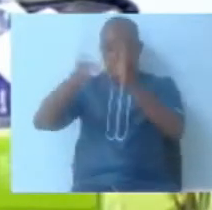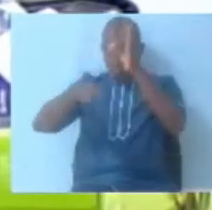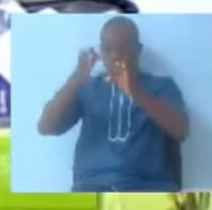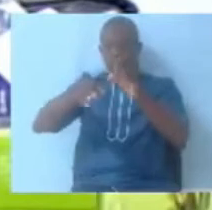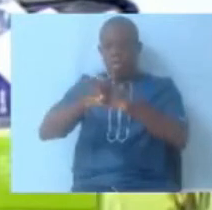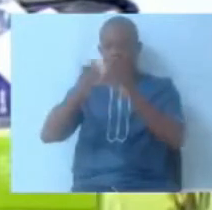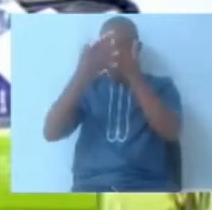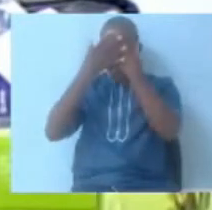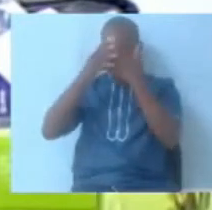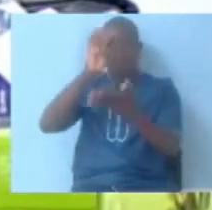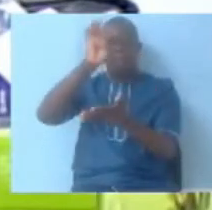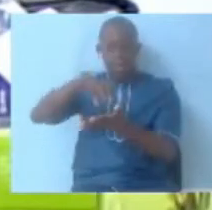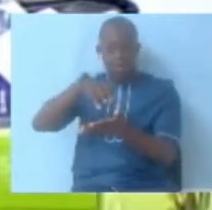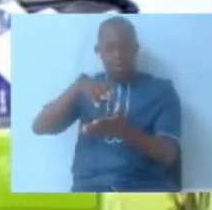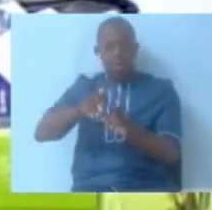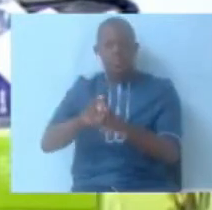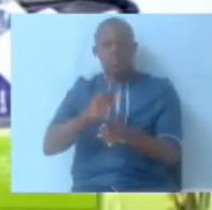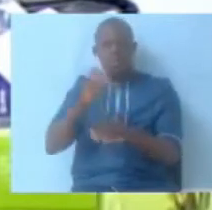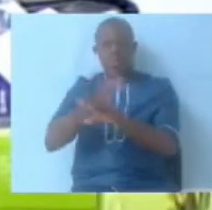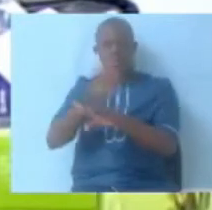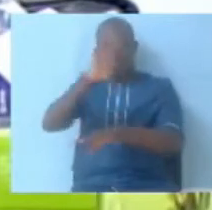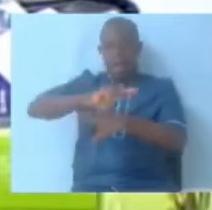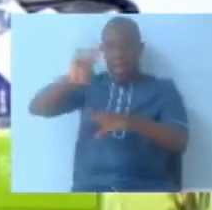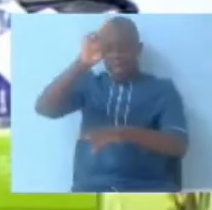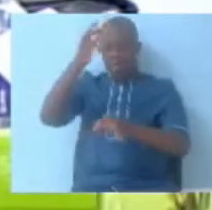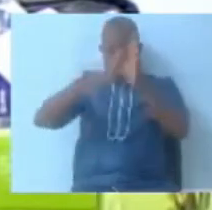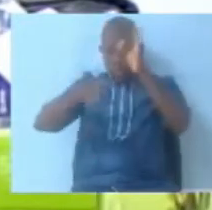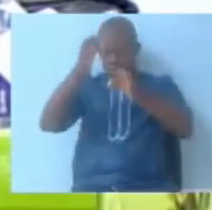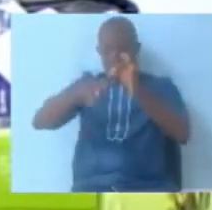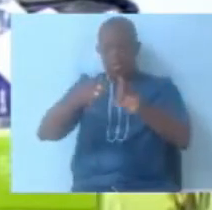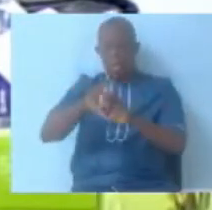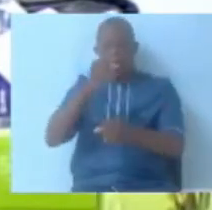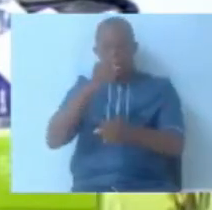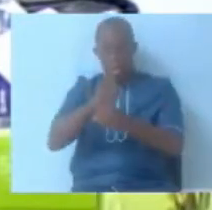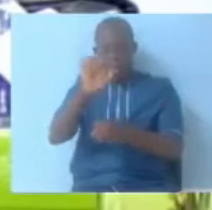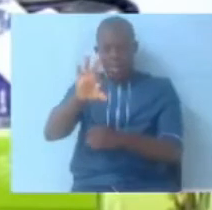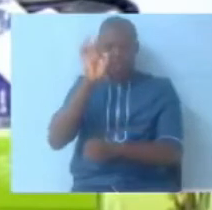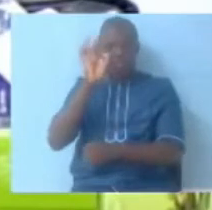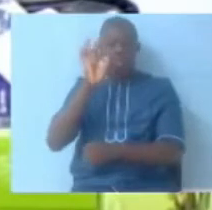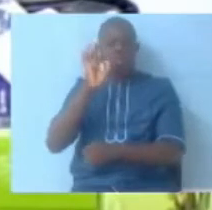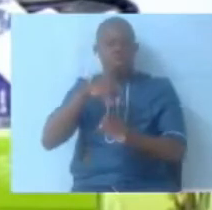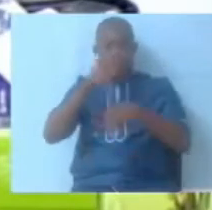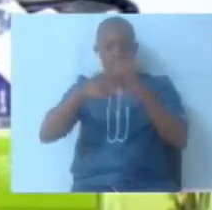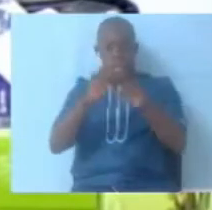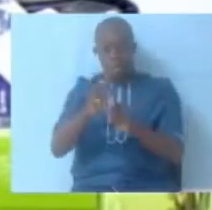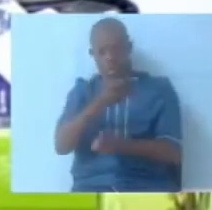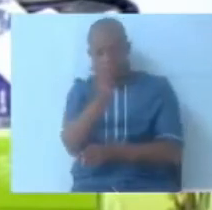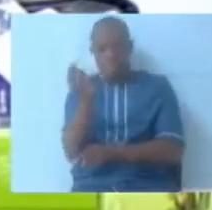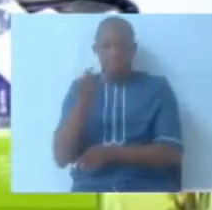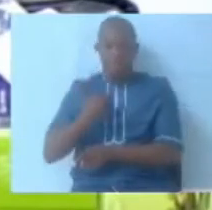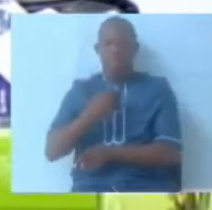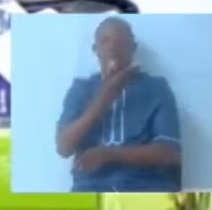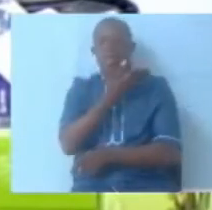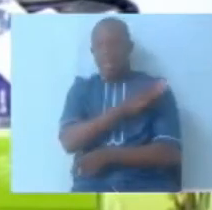couldn't overturn the decision of the High Court as far as their release was concerned. Baribiringa kuota nganyin kelekoye